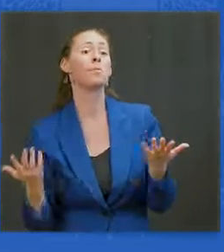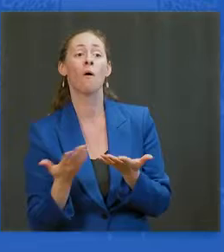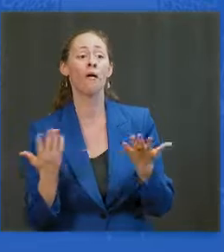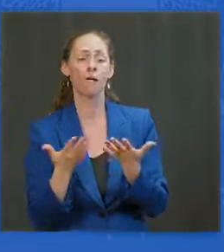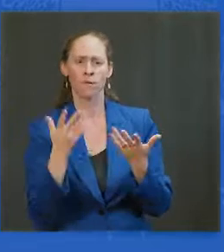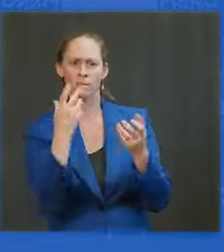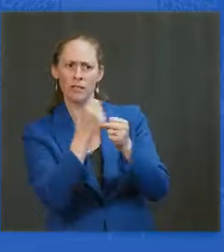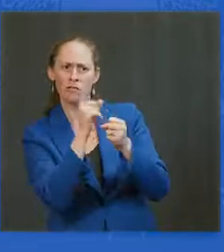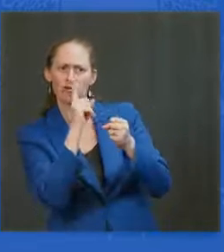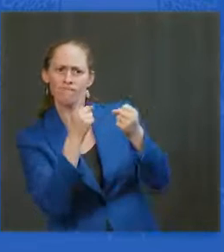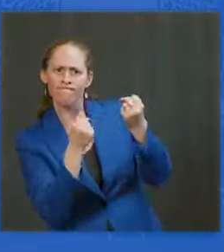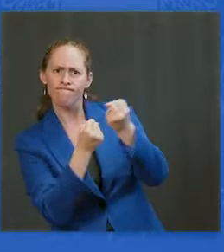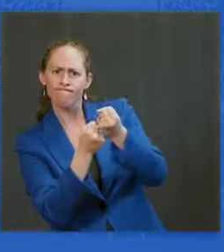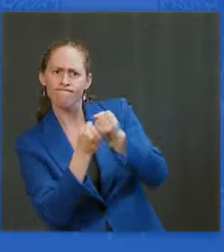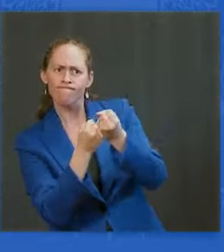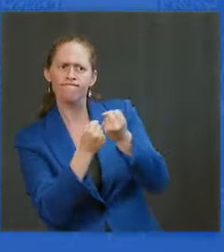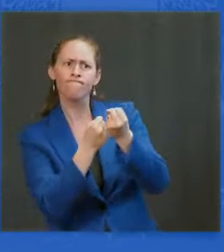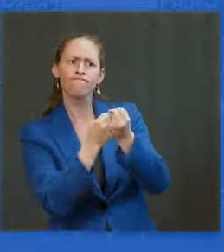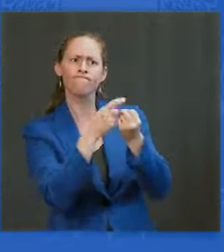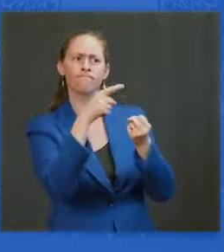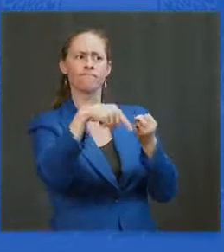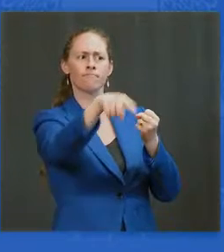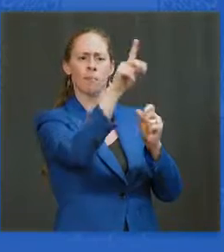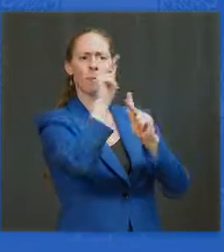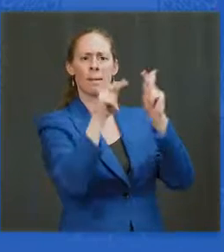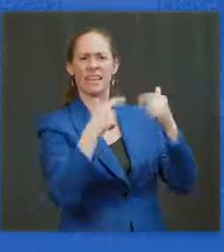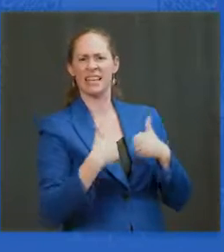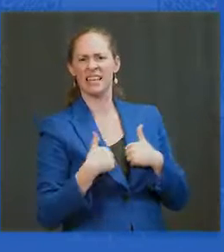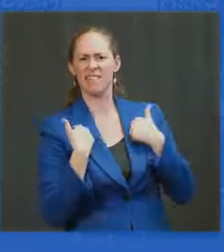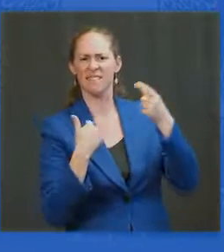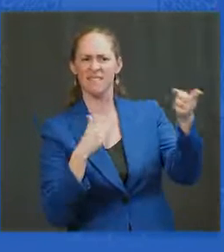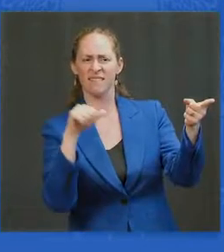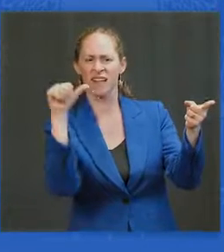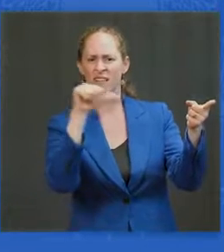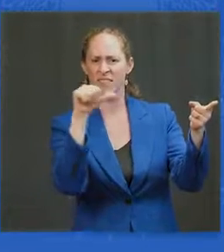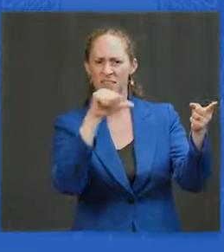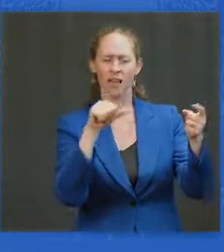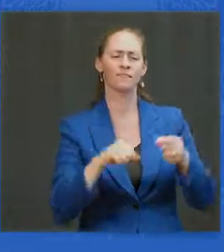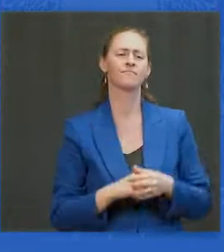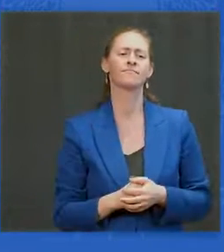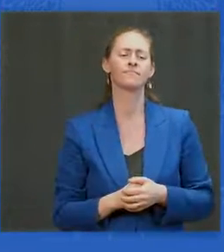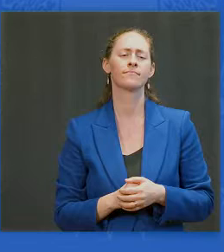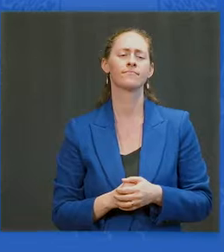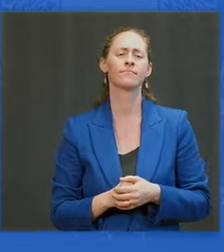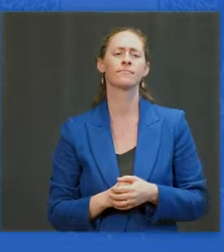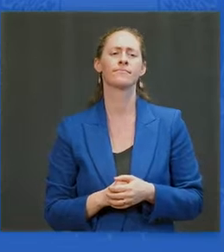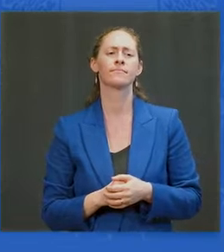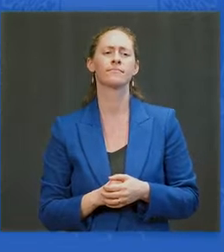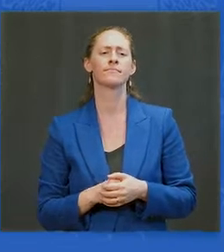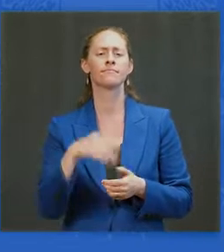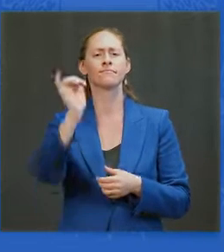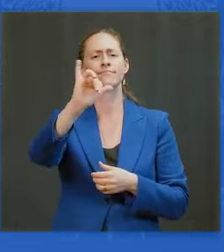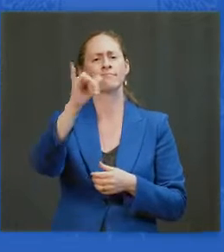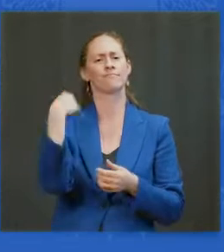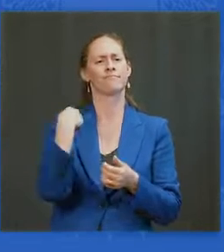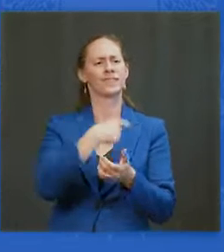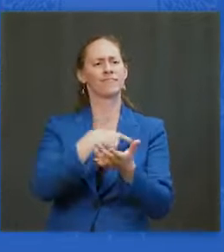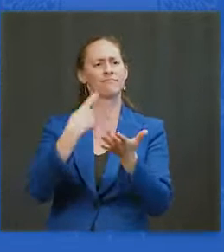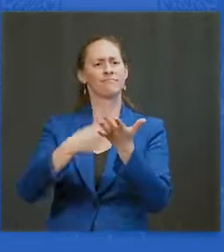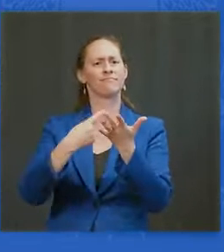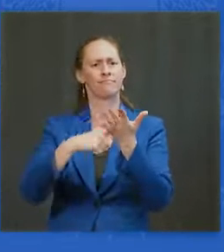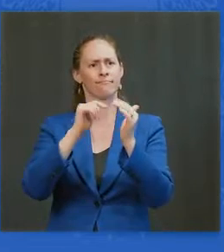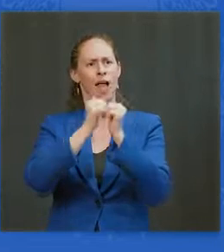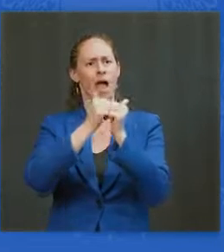Afghanistan. Third, we talked about our mutual obligation to support refugees and evacuees